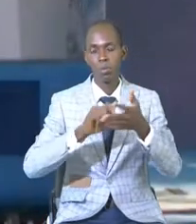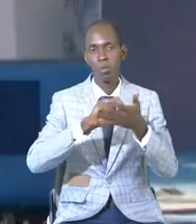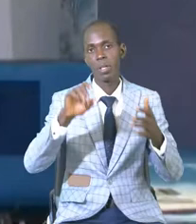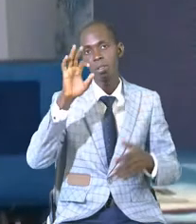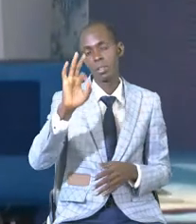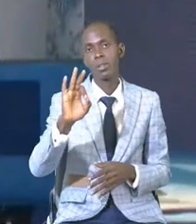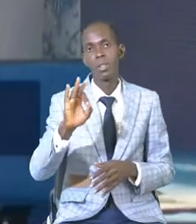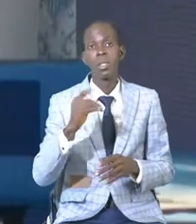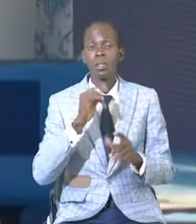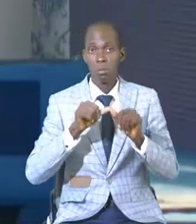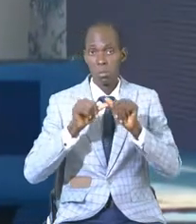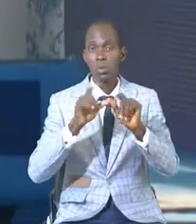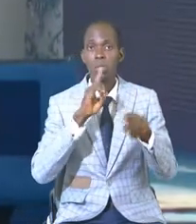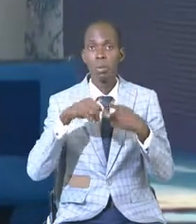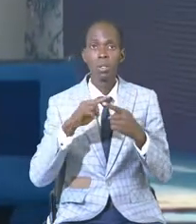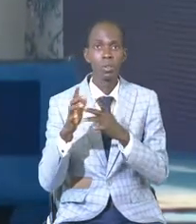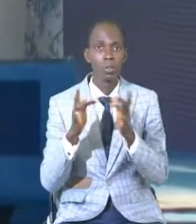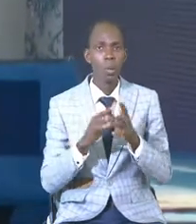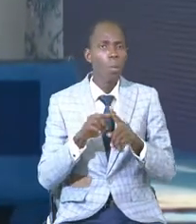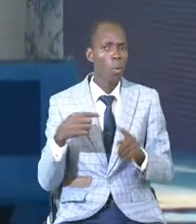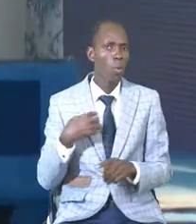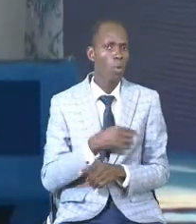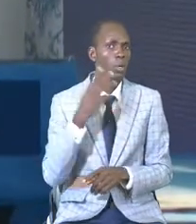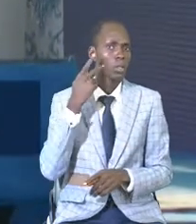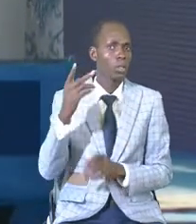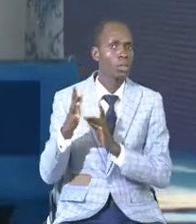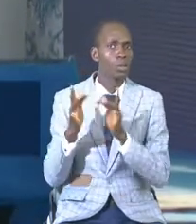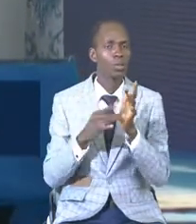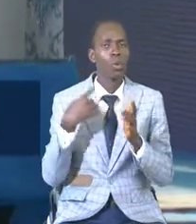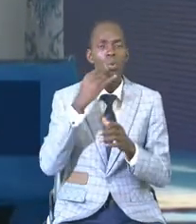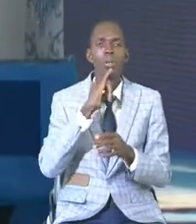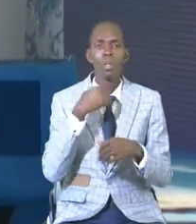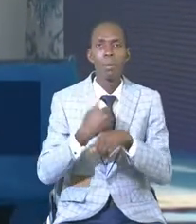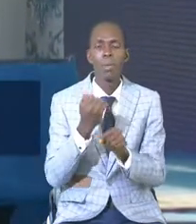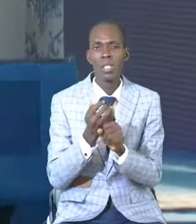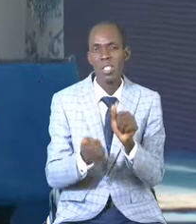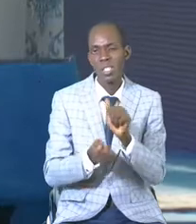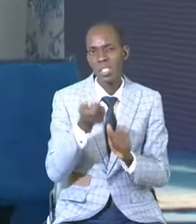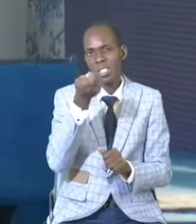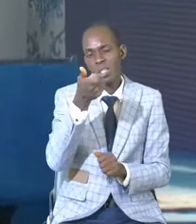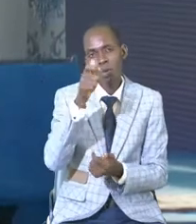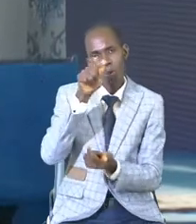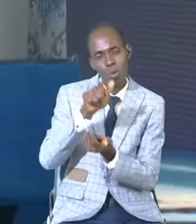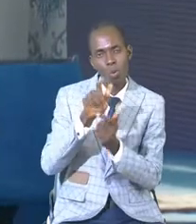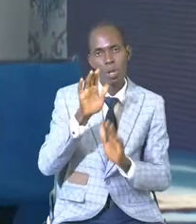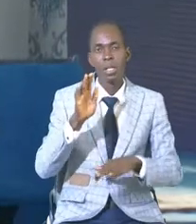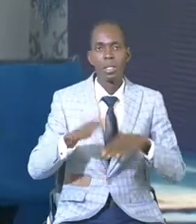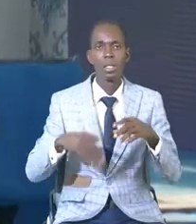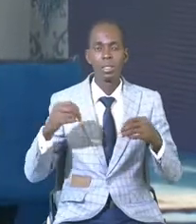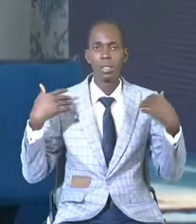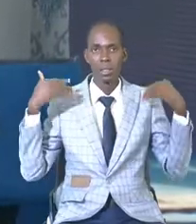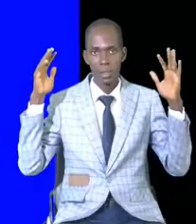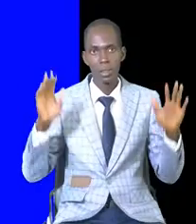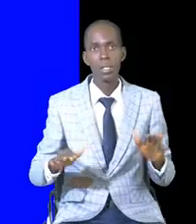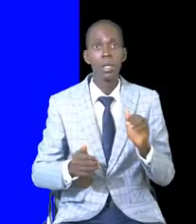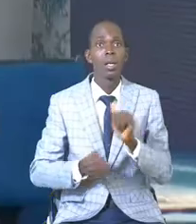we see Jesus. He said, who is made a little lower than the angels, higher than the angels from all eternity,